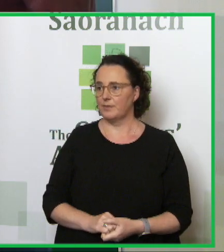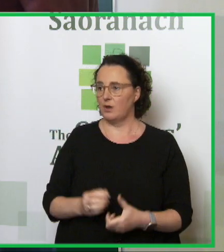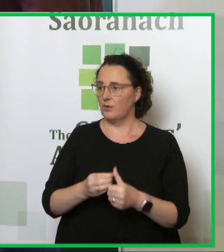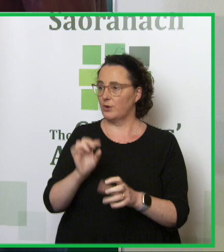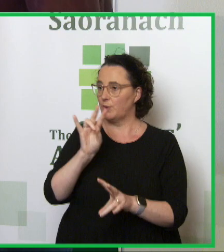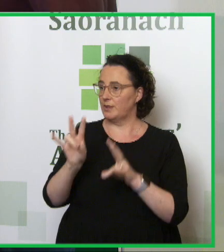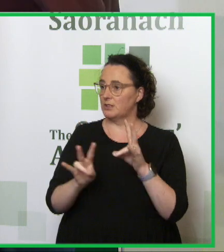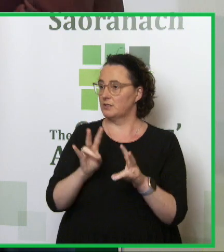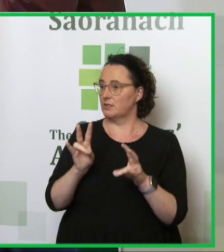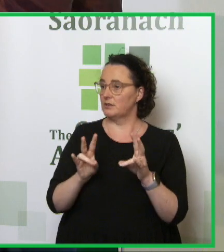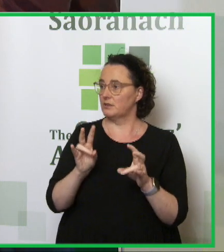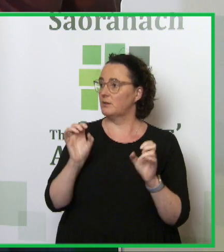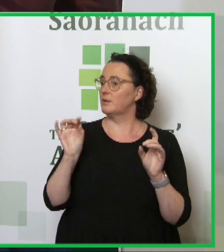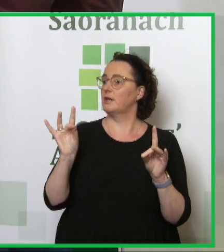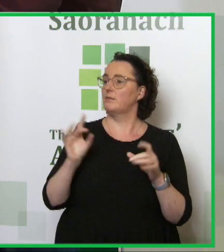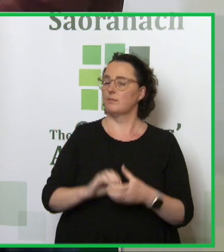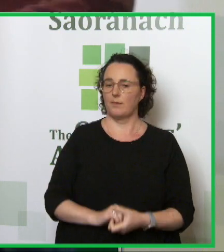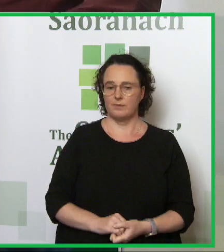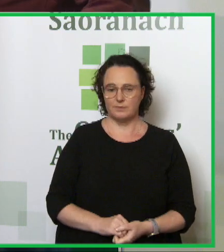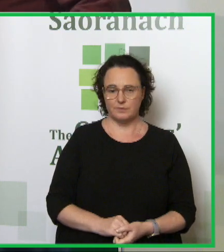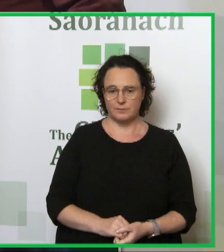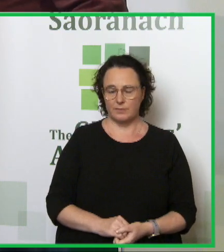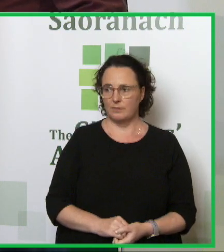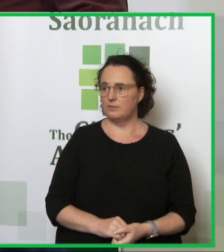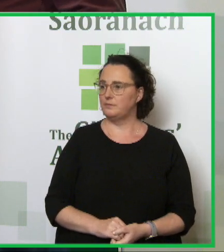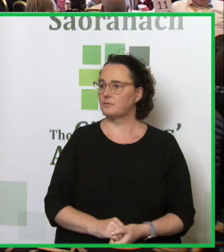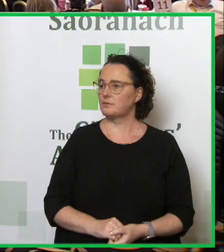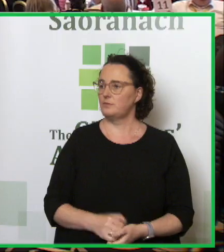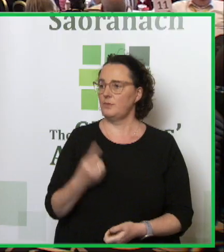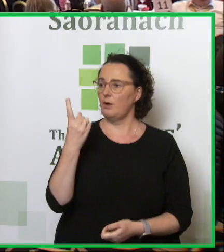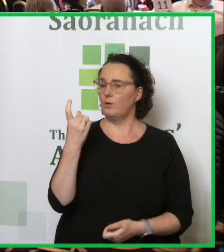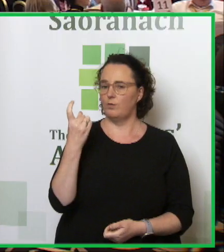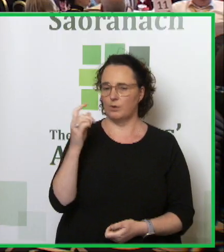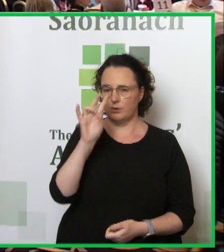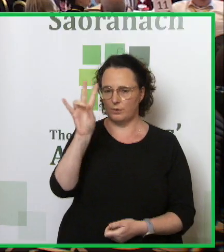Okay, okay, it's okay. Just behind you.